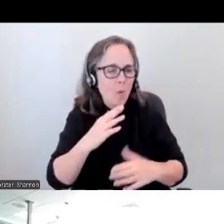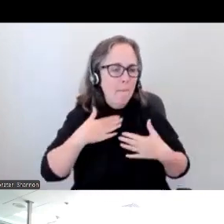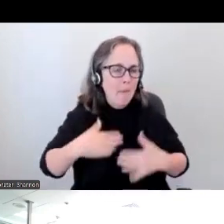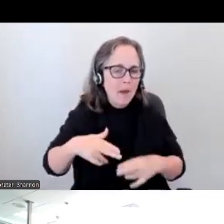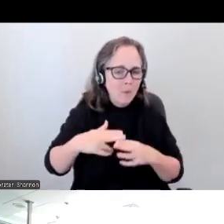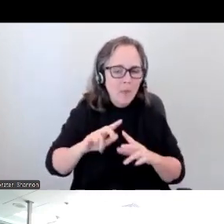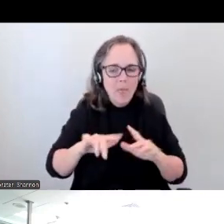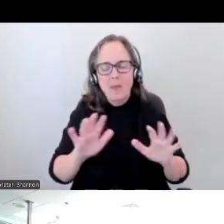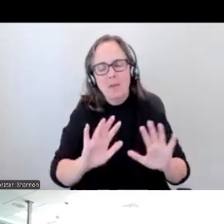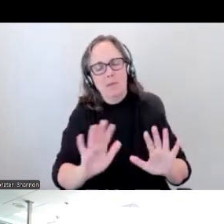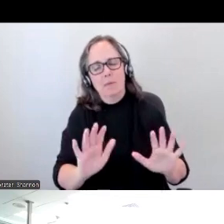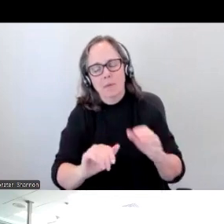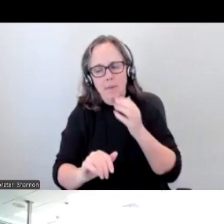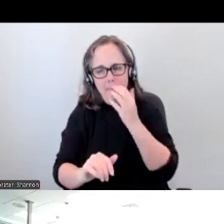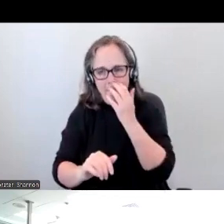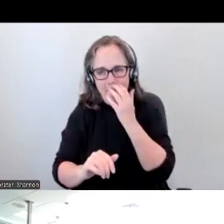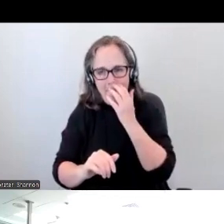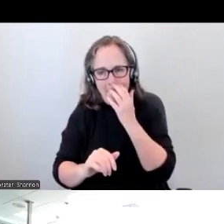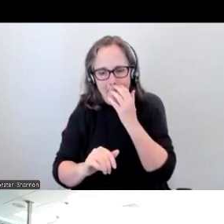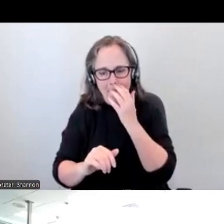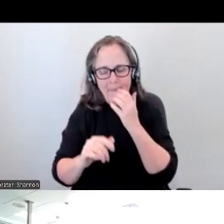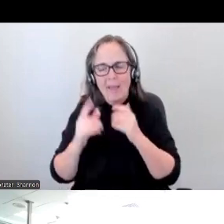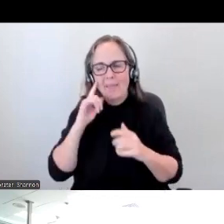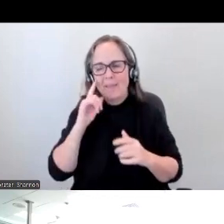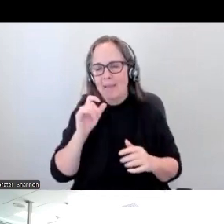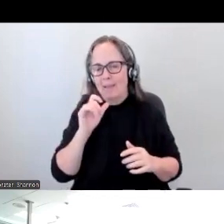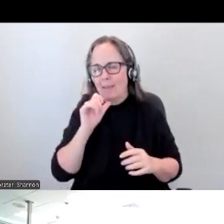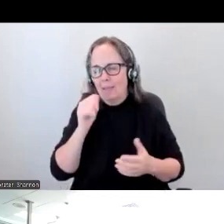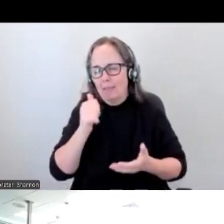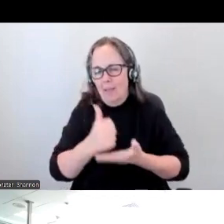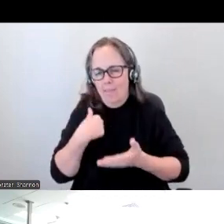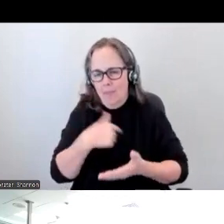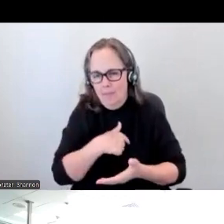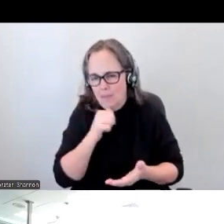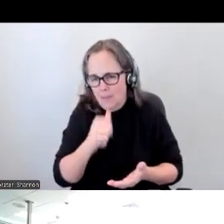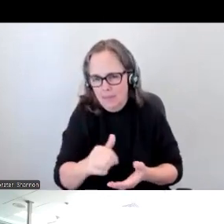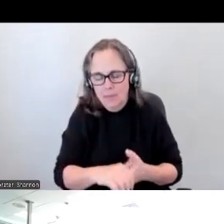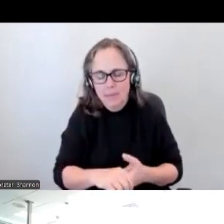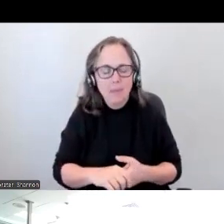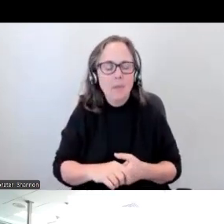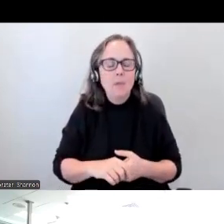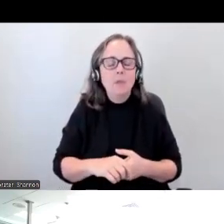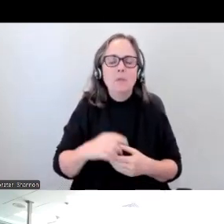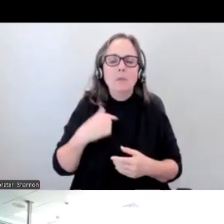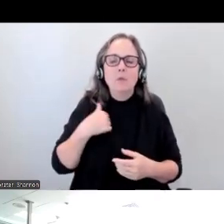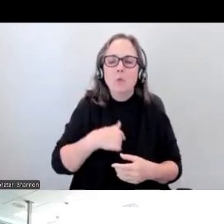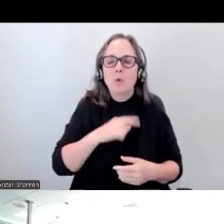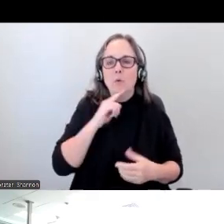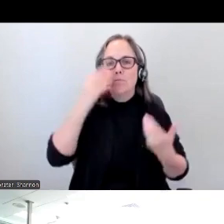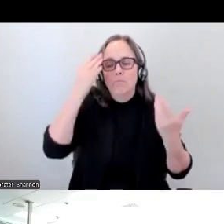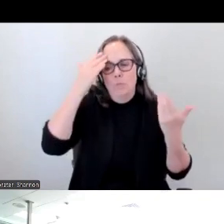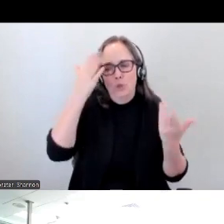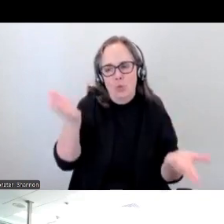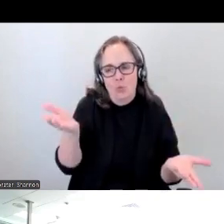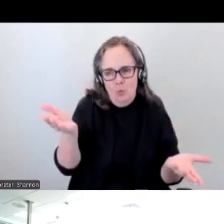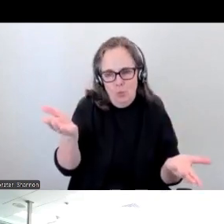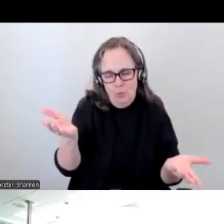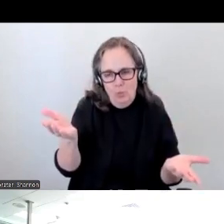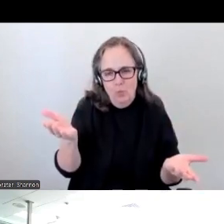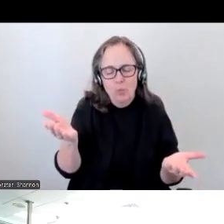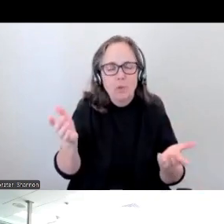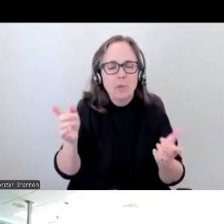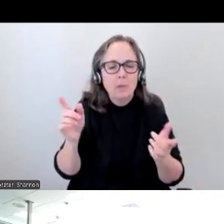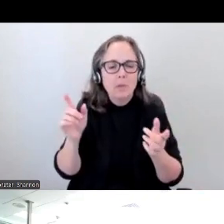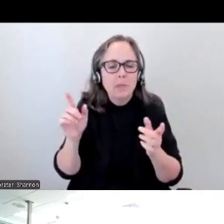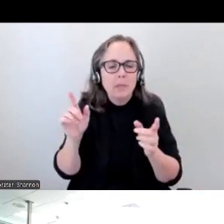etc. And I think that's unhelpful. We simply don't know. Same advice.